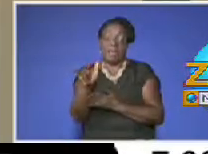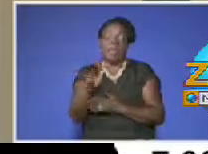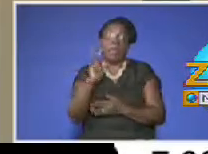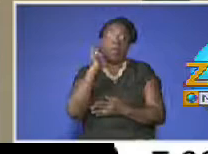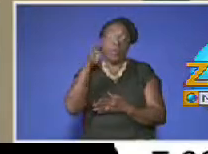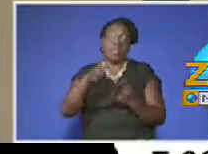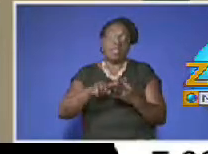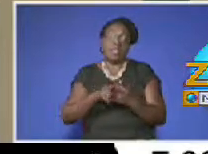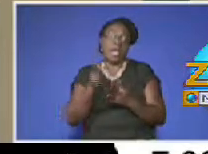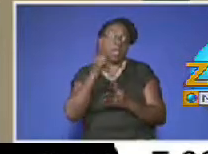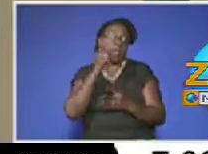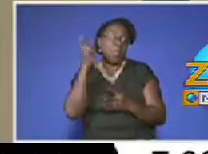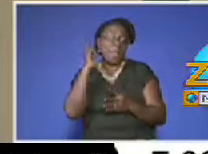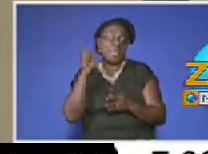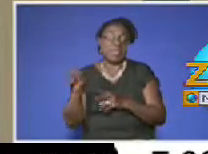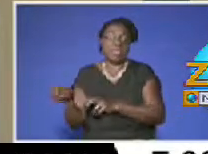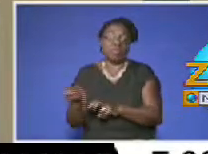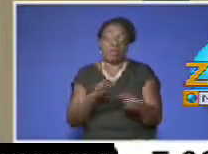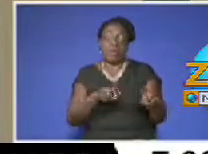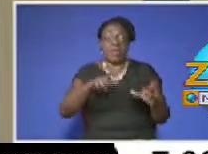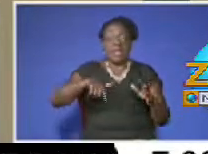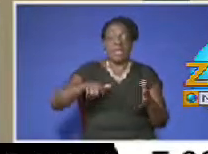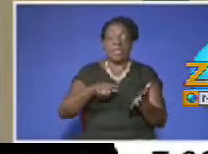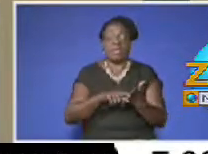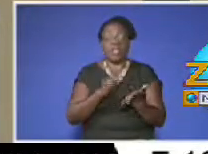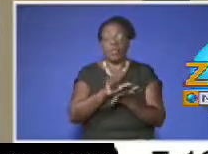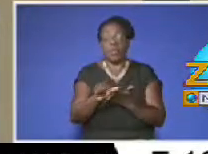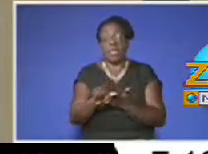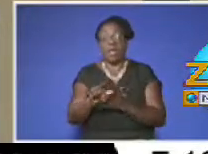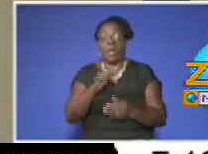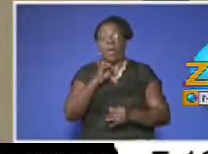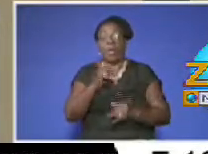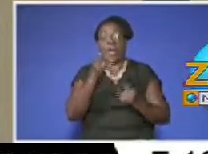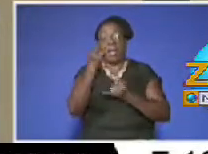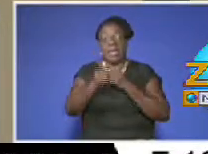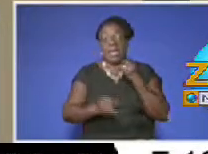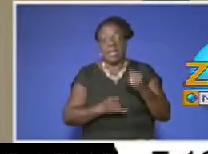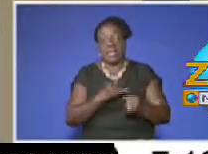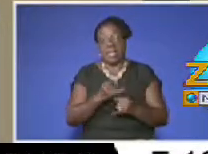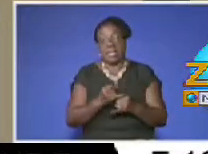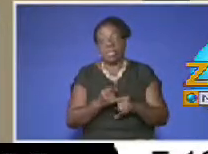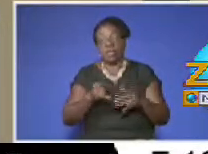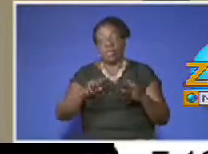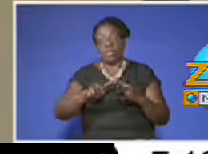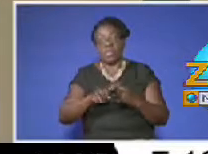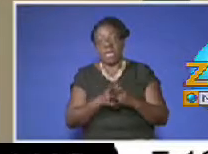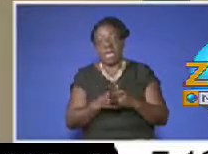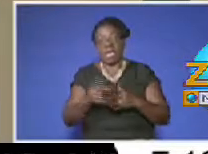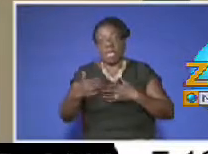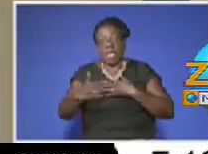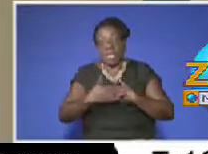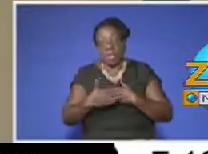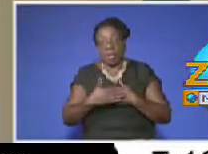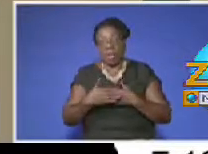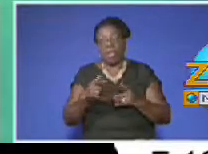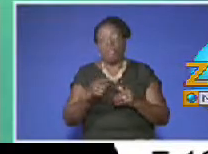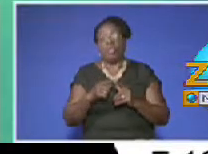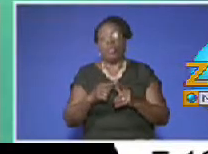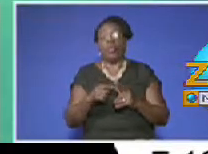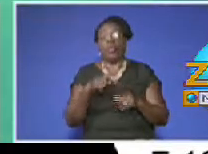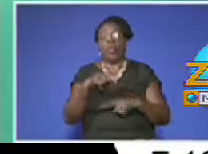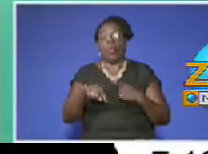domestic operations in the latter part of this week, while international operations should recommence closer to the date when the tourism sector